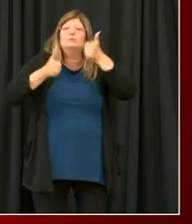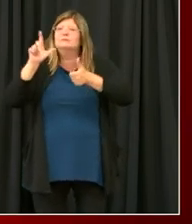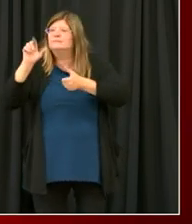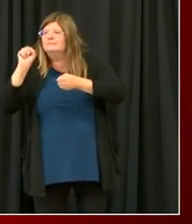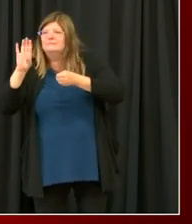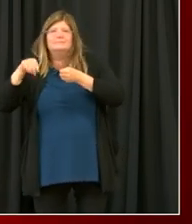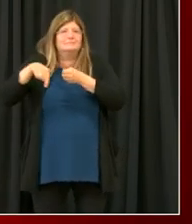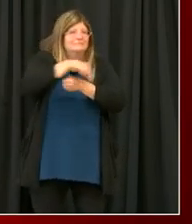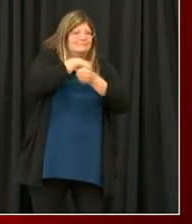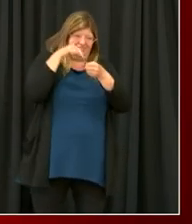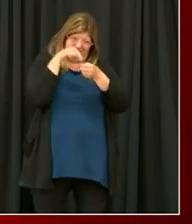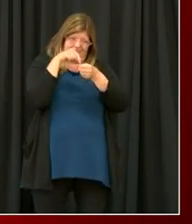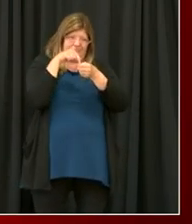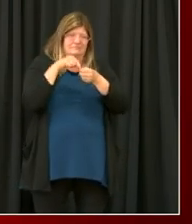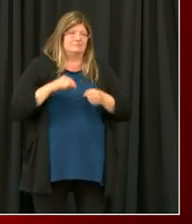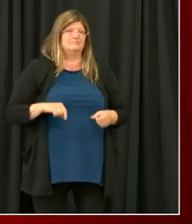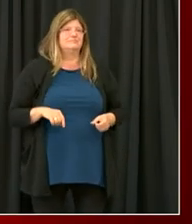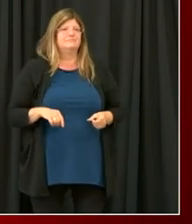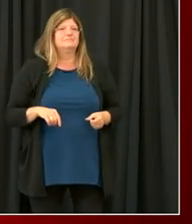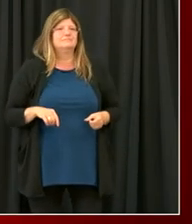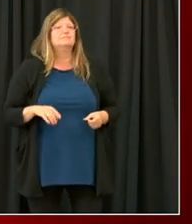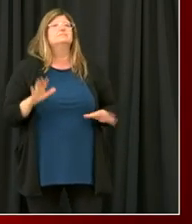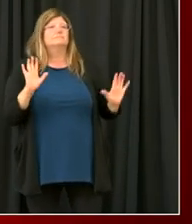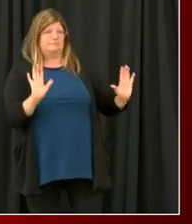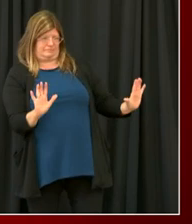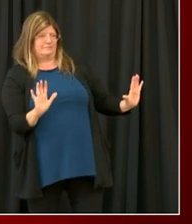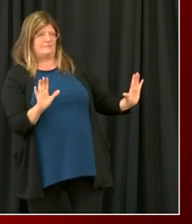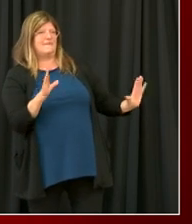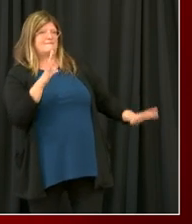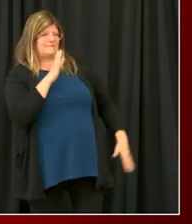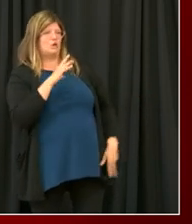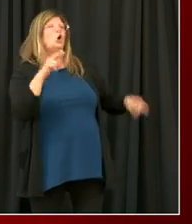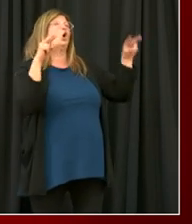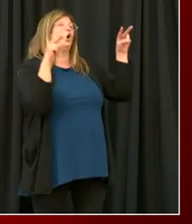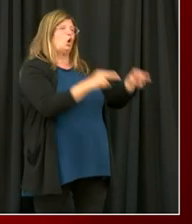right, looking at June 12th, there were